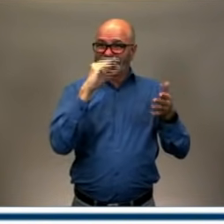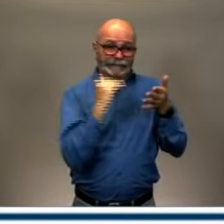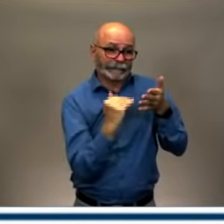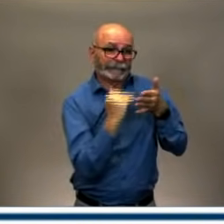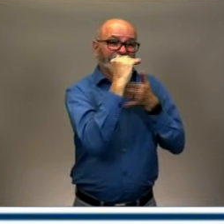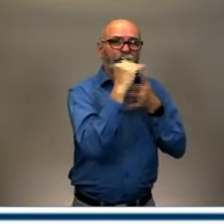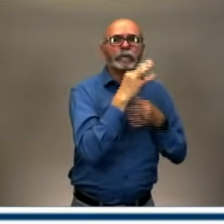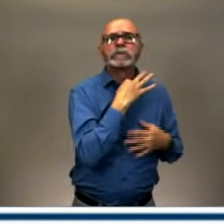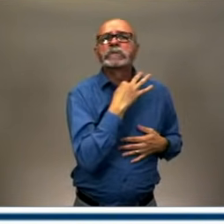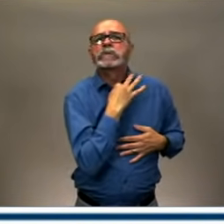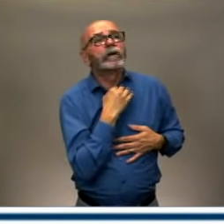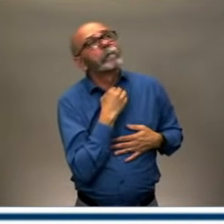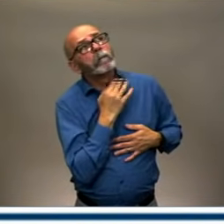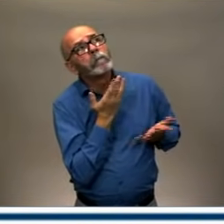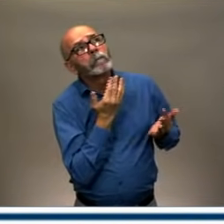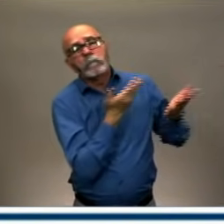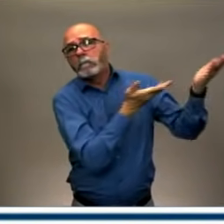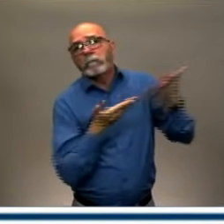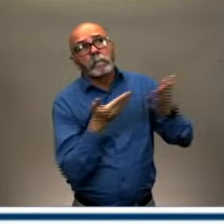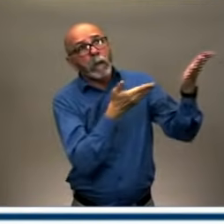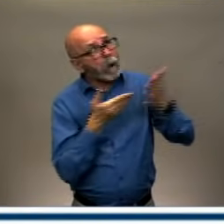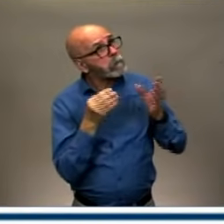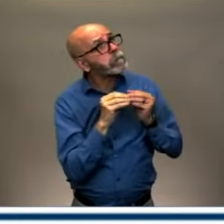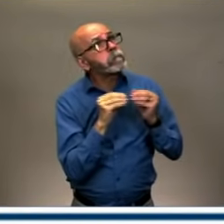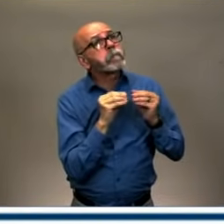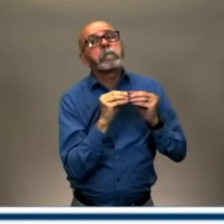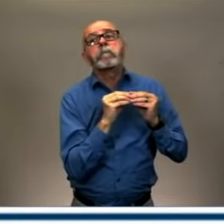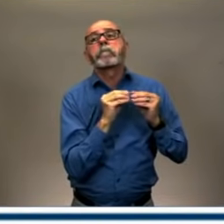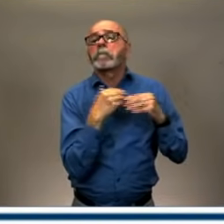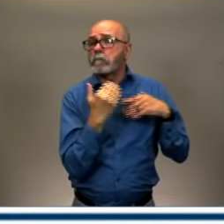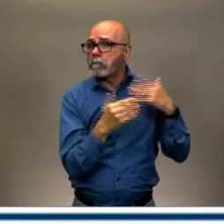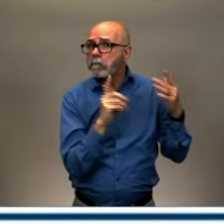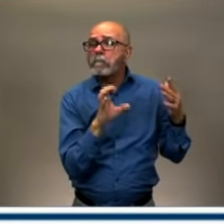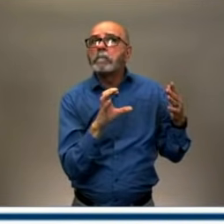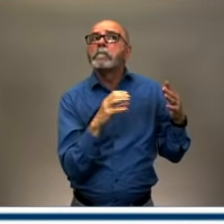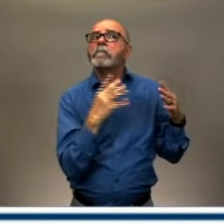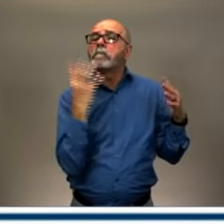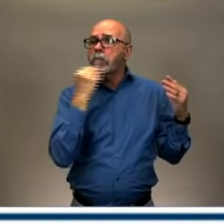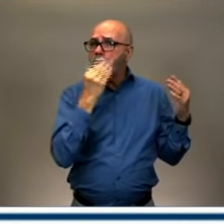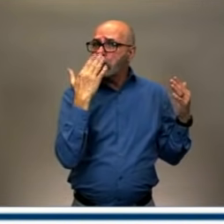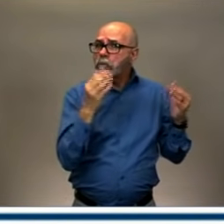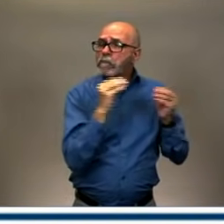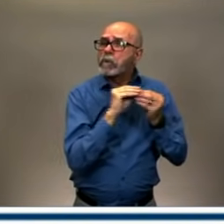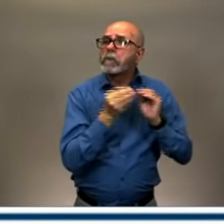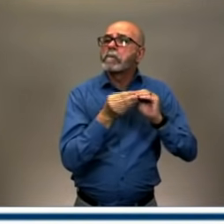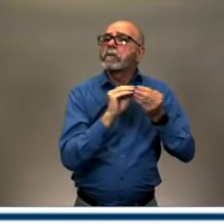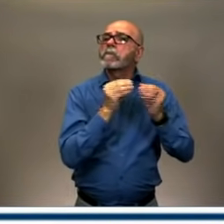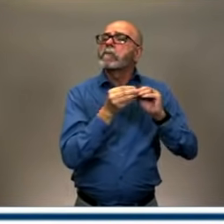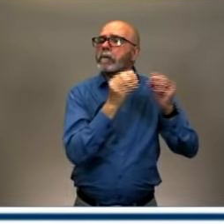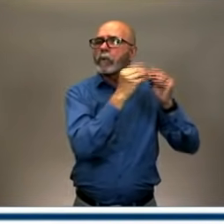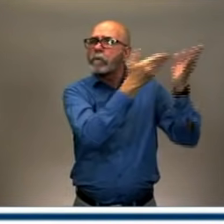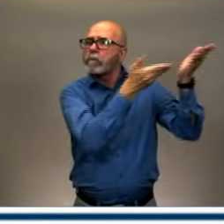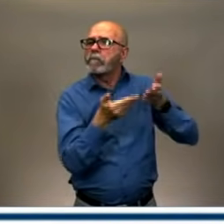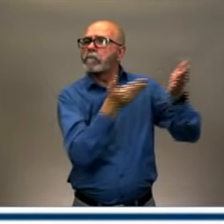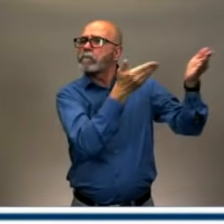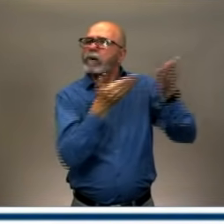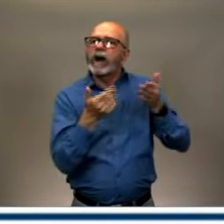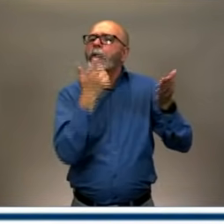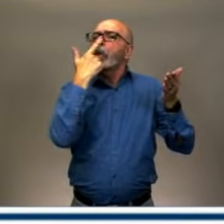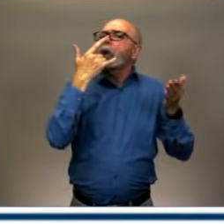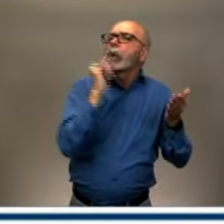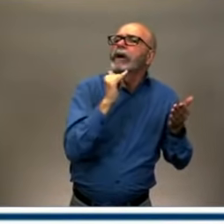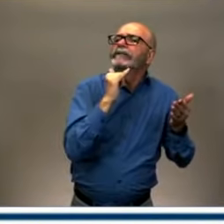some initial small doses of vaccine in December, which allowed us to test some of the processes